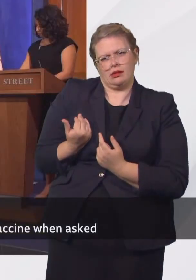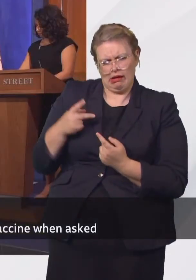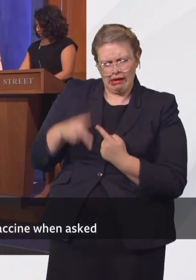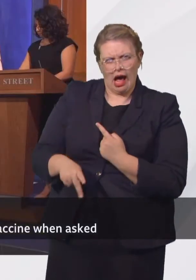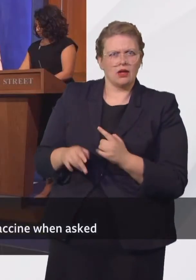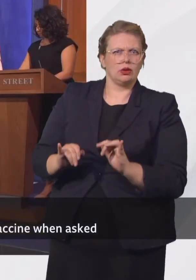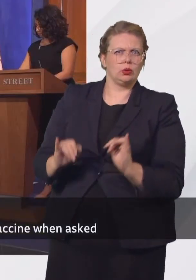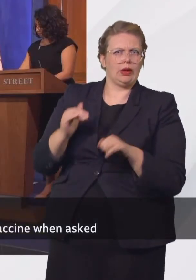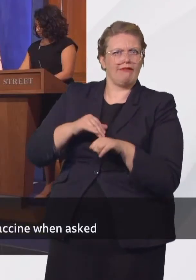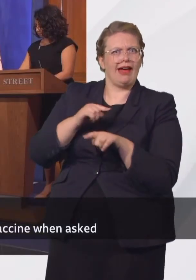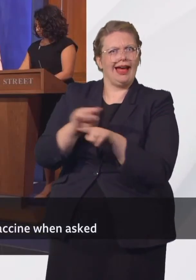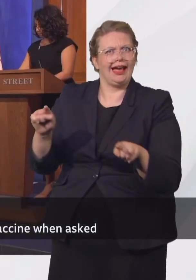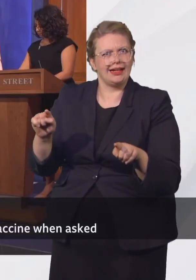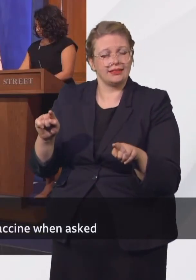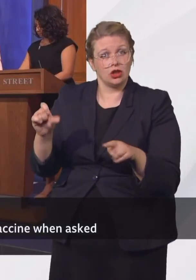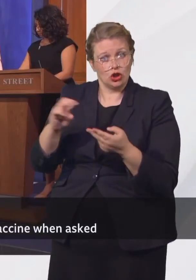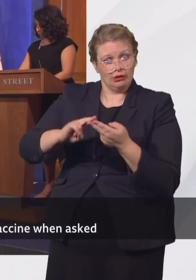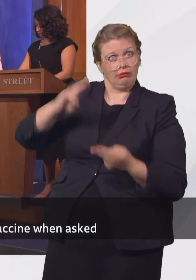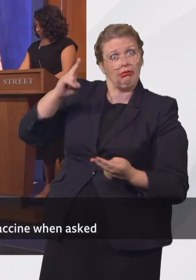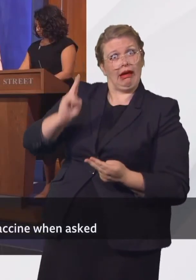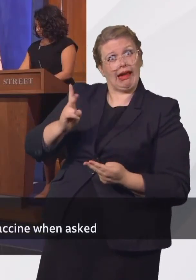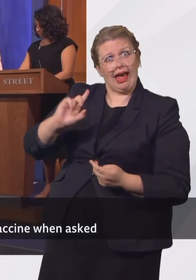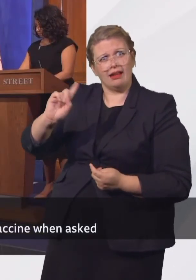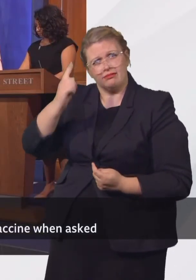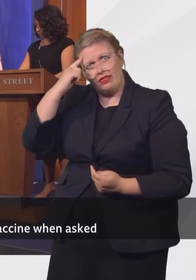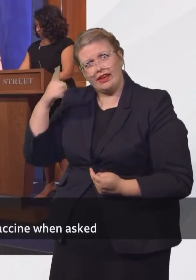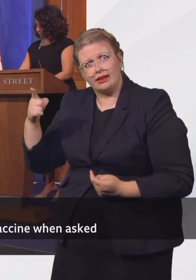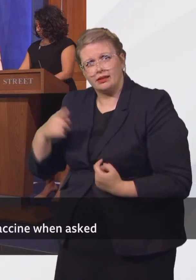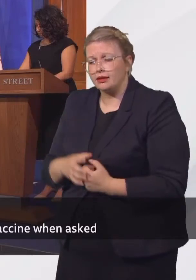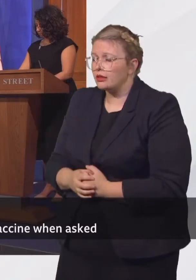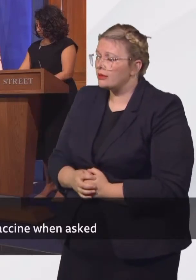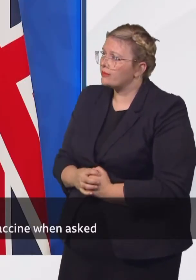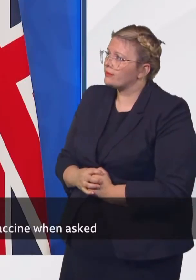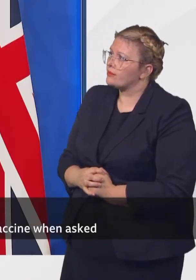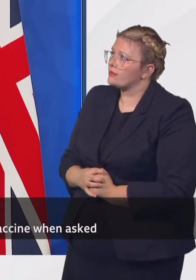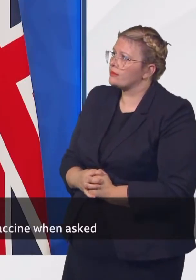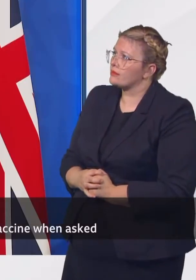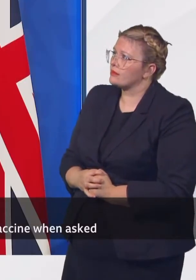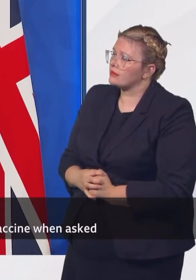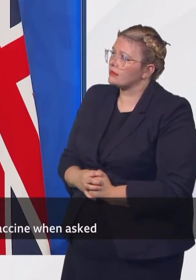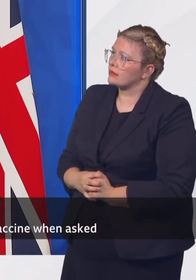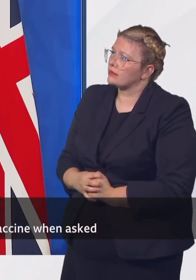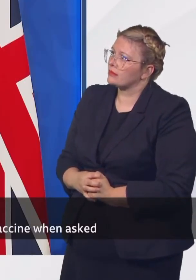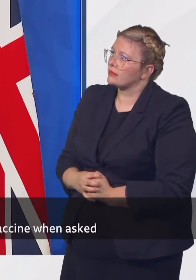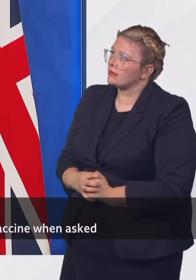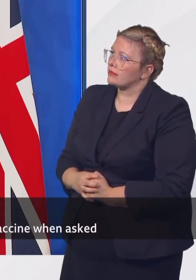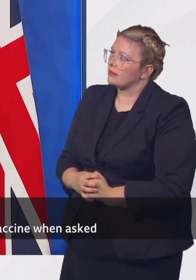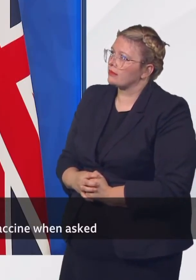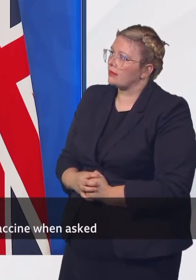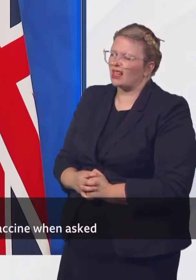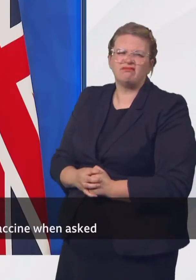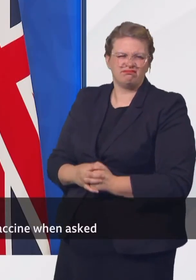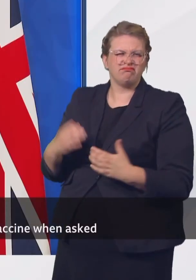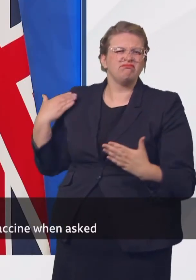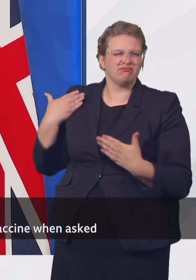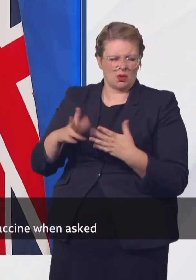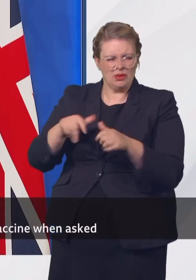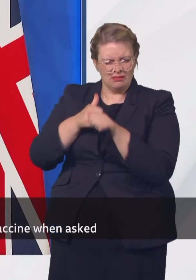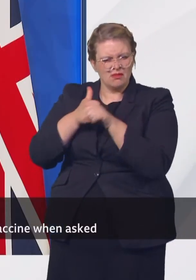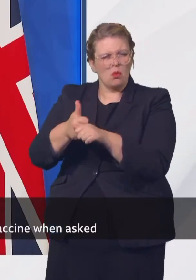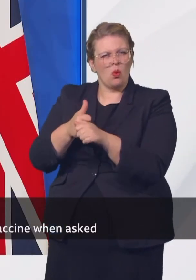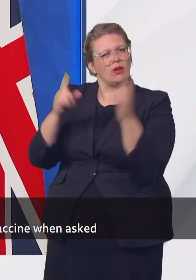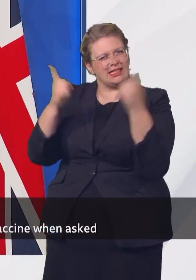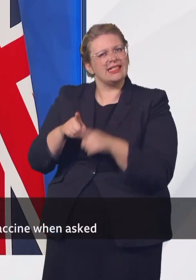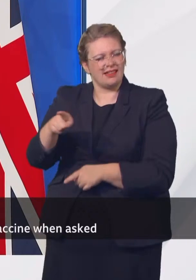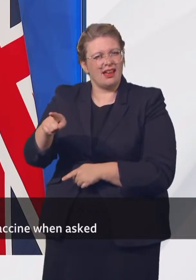Well, as you say, Christian, we are supporting India with what we can. We don't have any